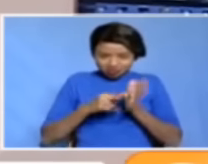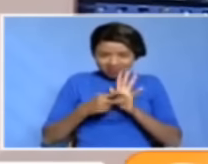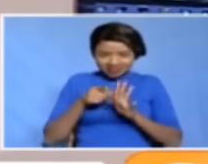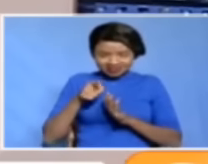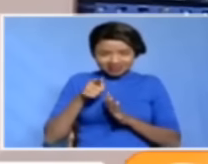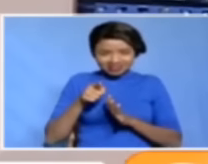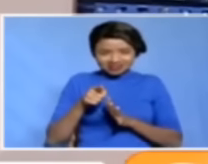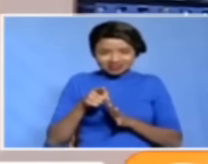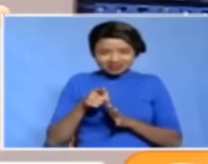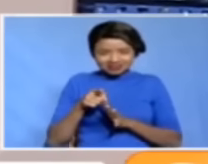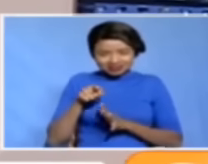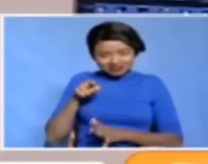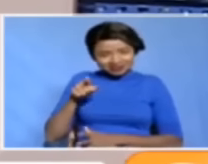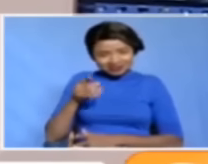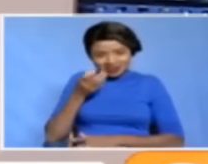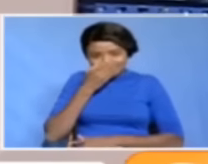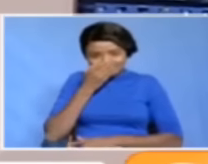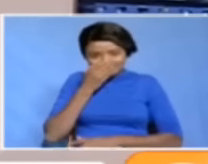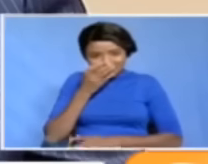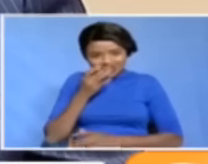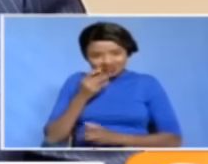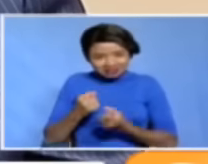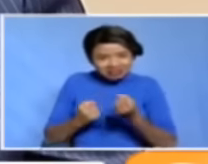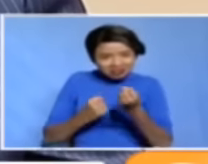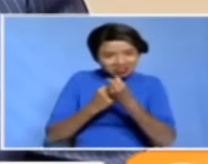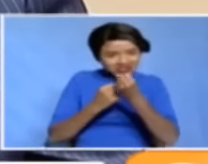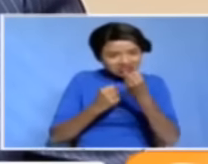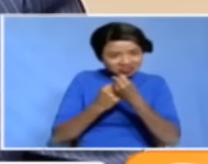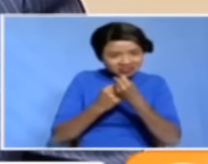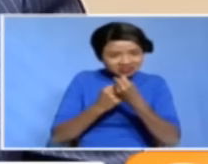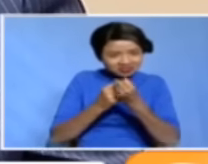mtu wa mkono of President Uhuru Kenyatta.